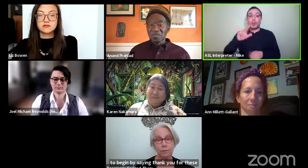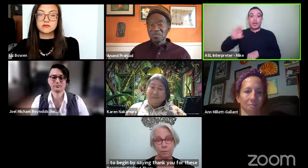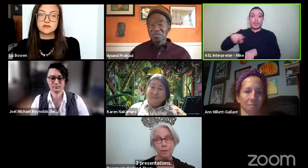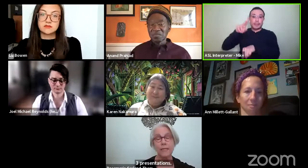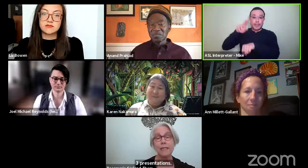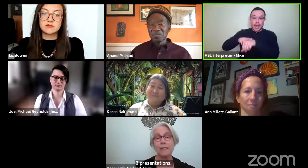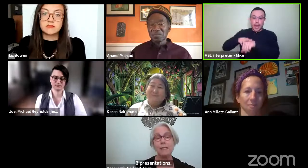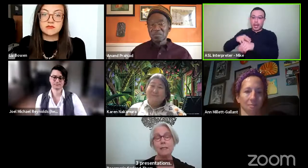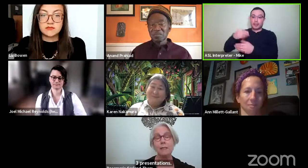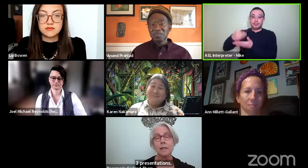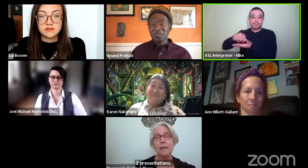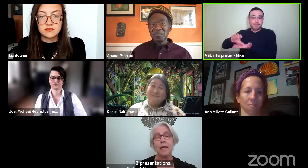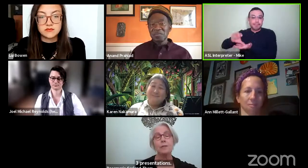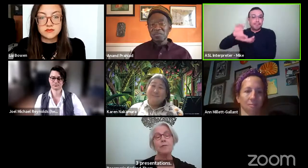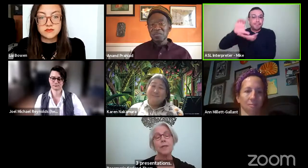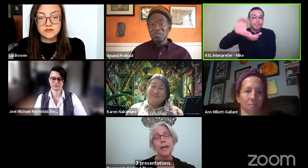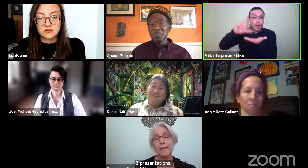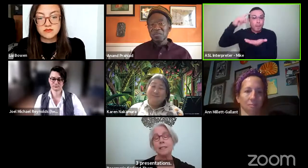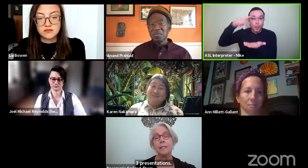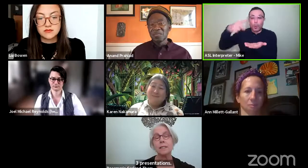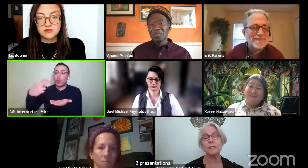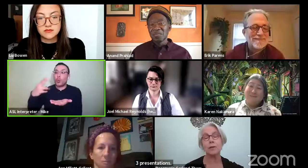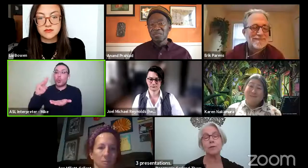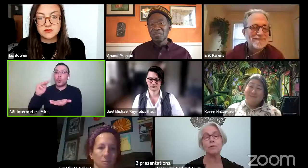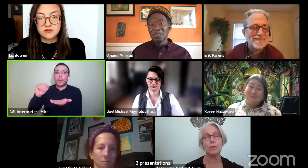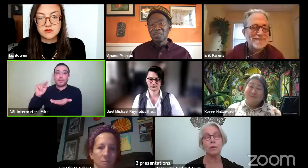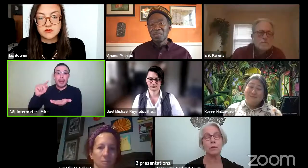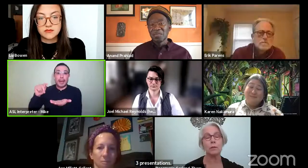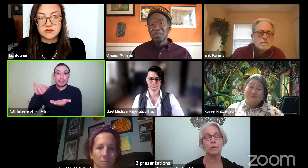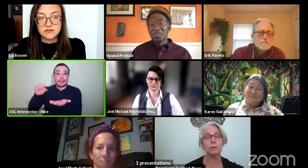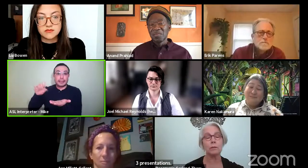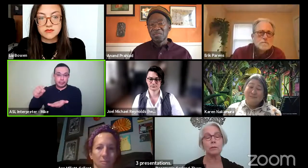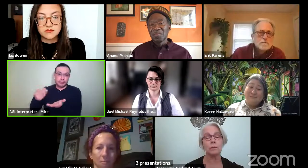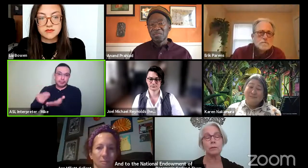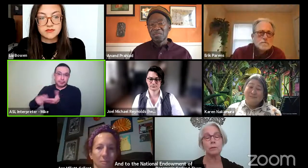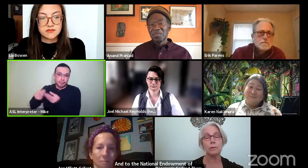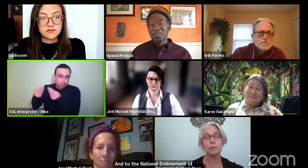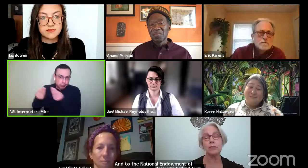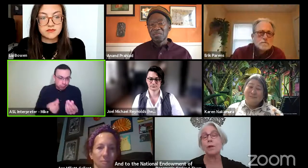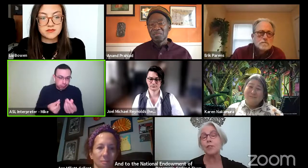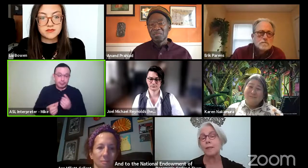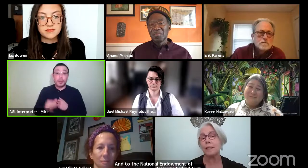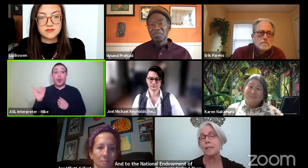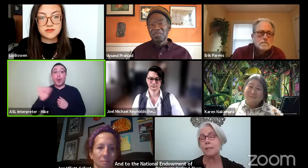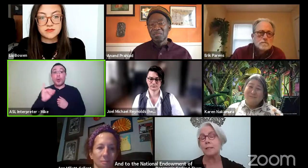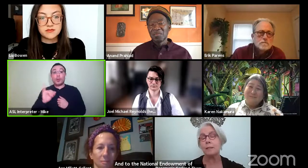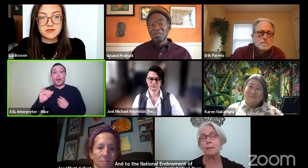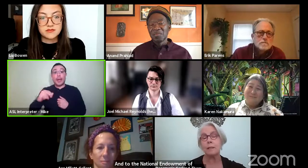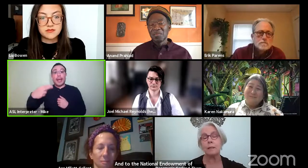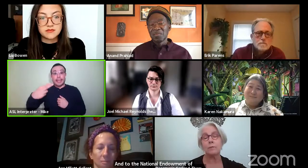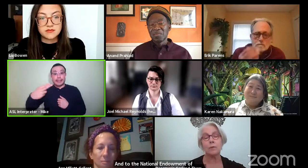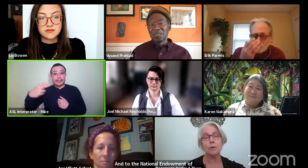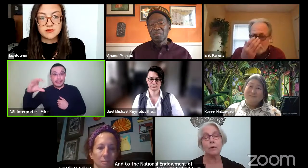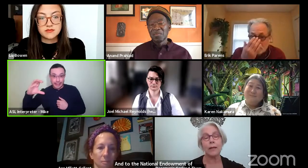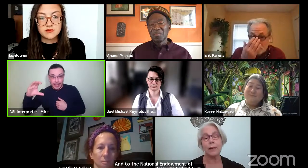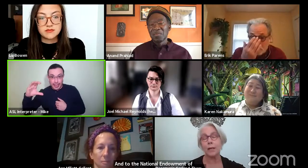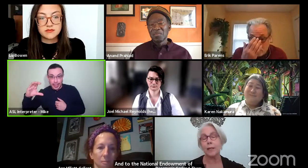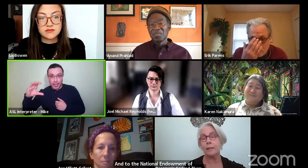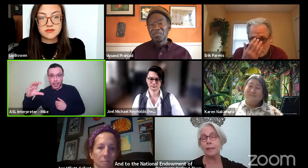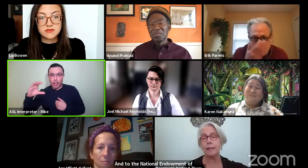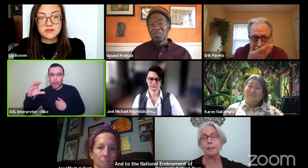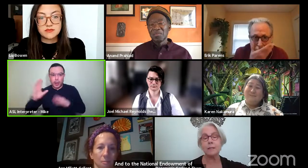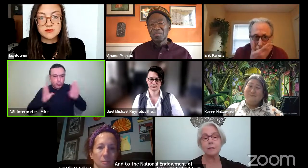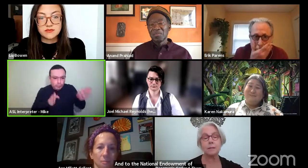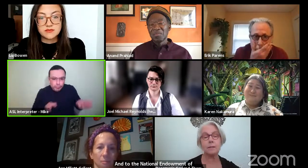for funding this, and for the Hastings Center for structuring this, for